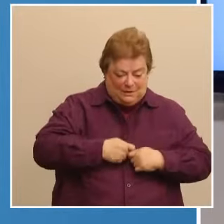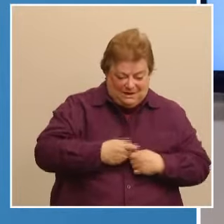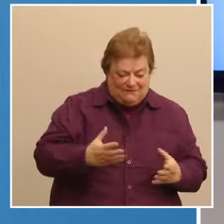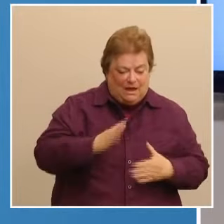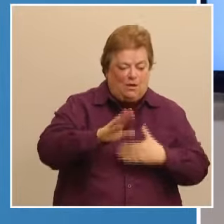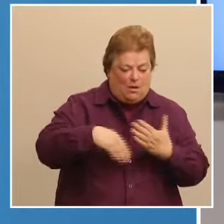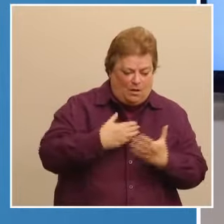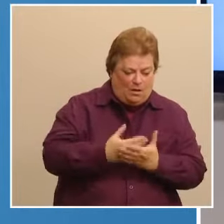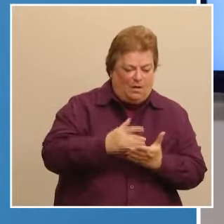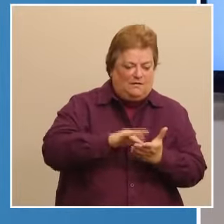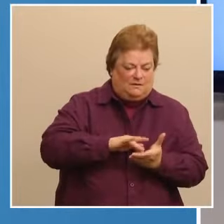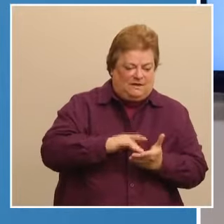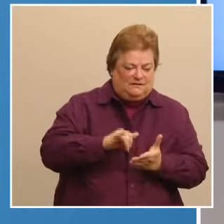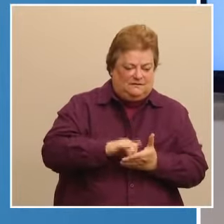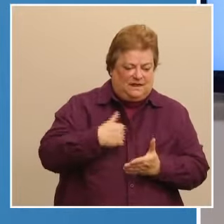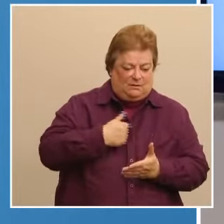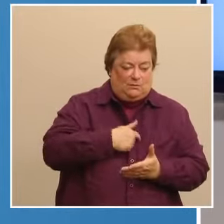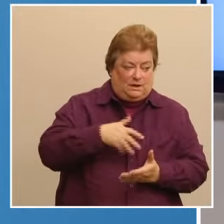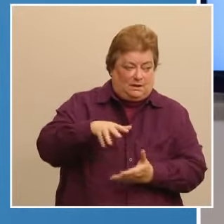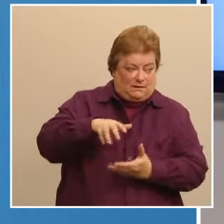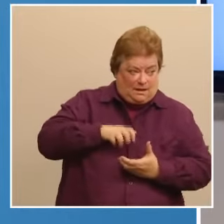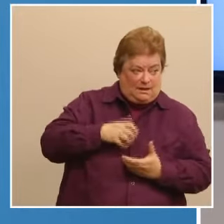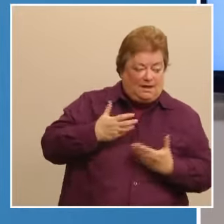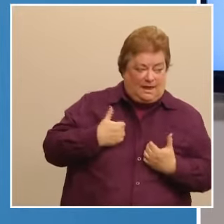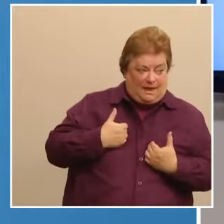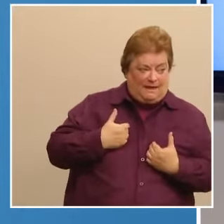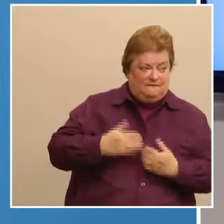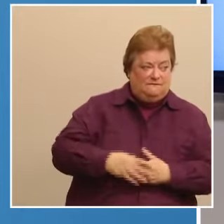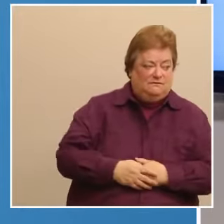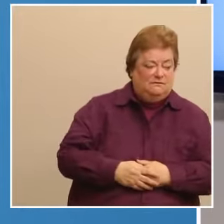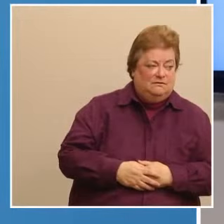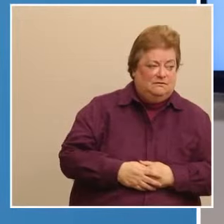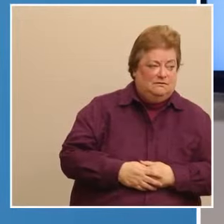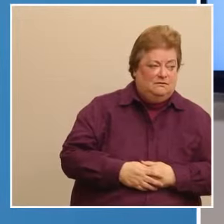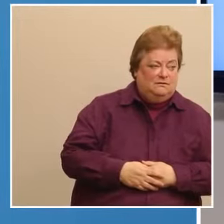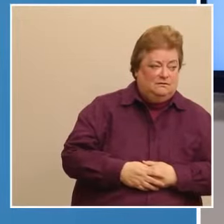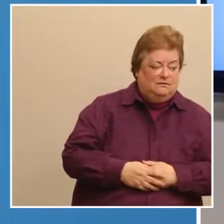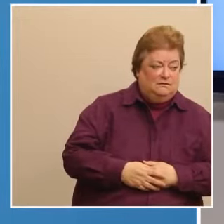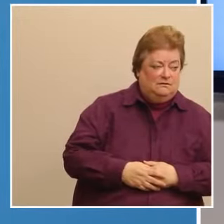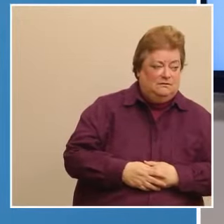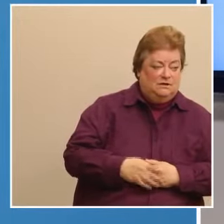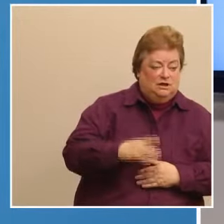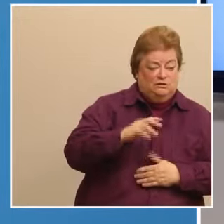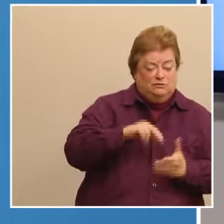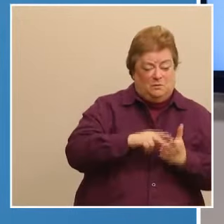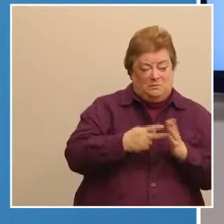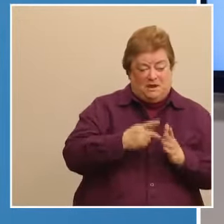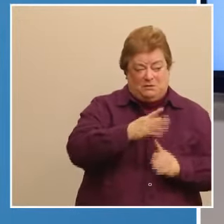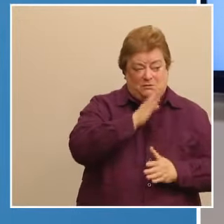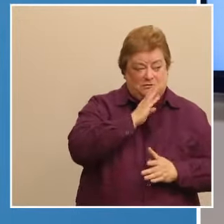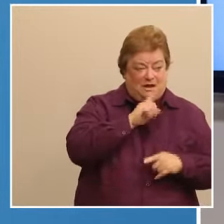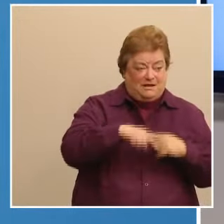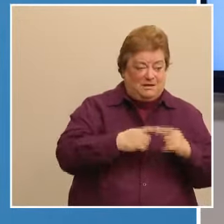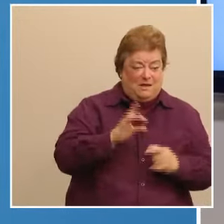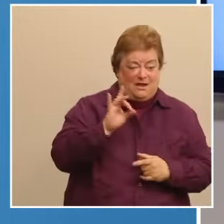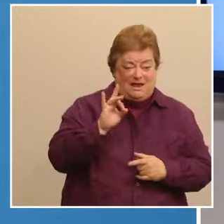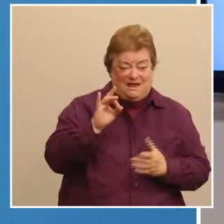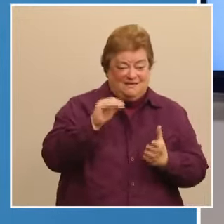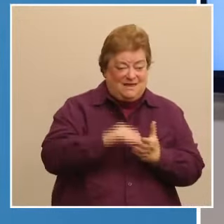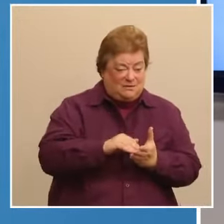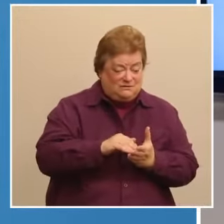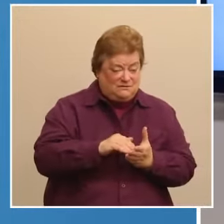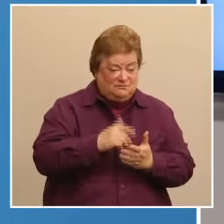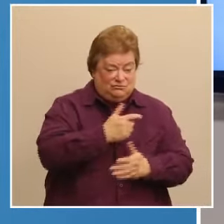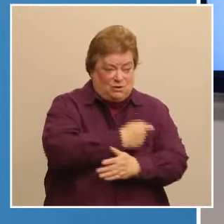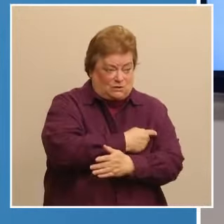receive. So it's fair to say then 3,200 for at least 8,000 first doses will be going out this